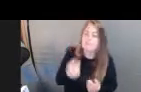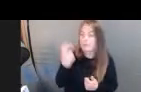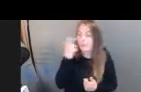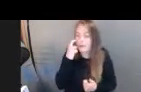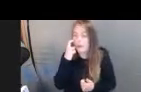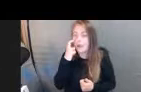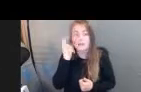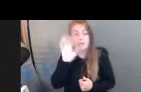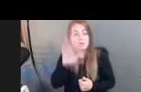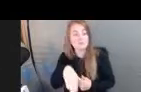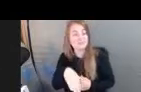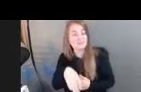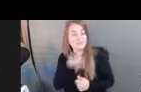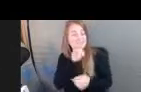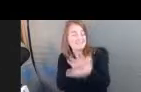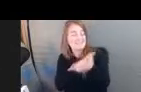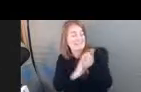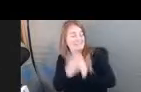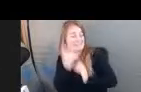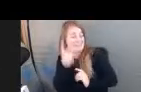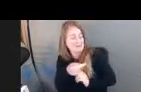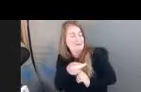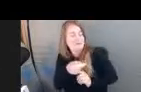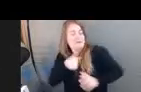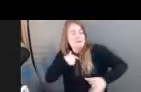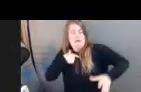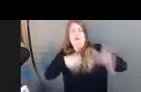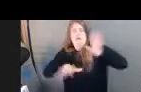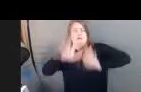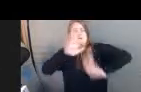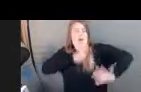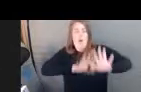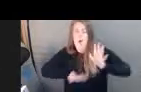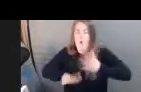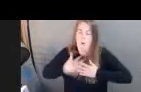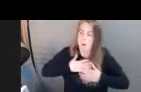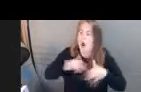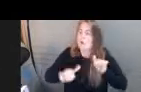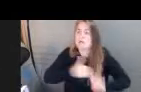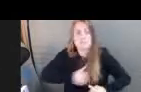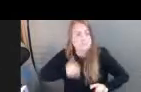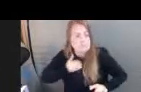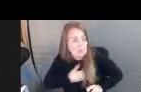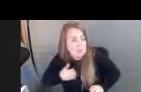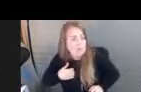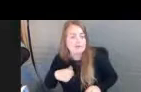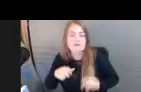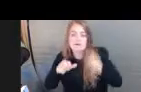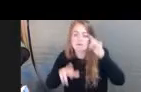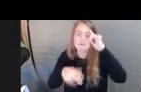saying, "Oh, it's nice to see you," and then tripping up on their words, going, "Oh, I'm so sorry," or "I haven't